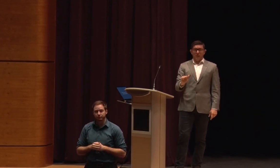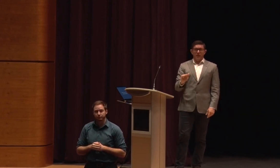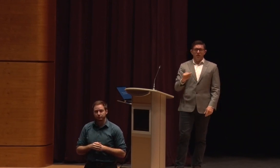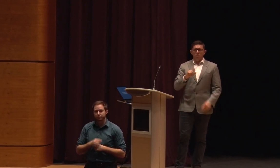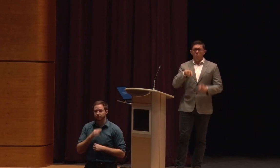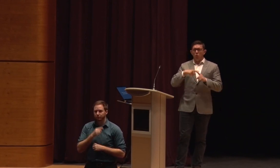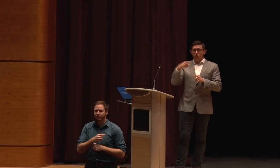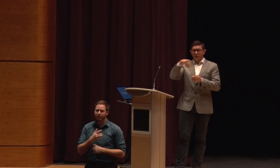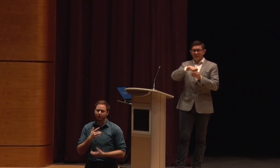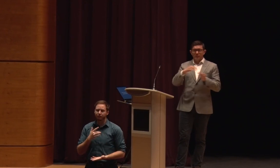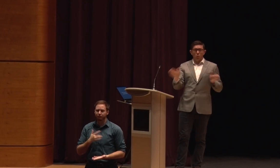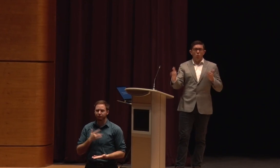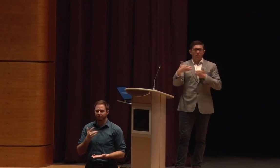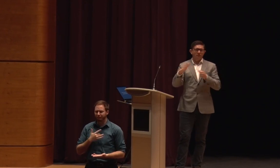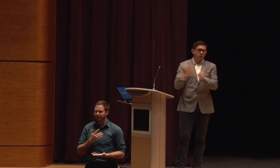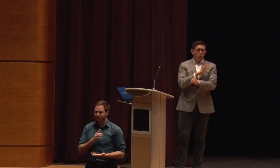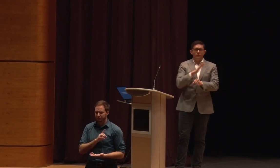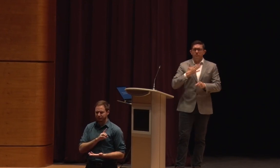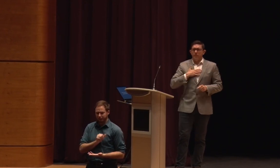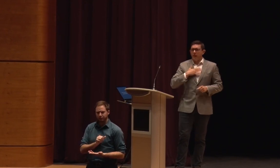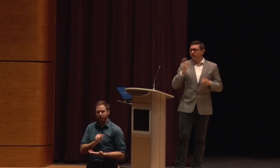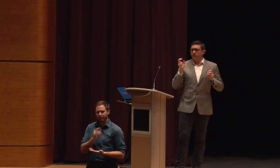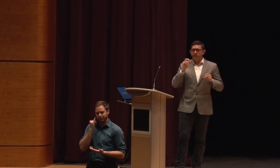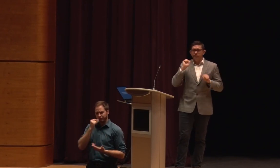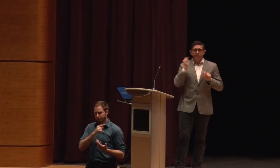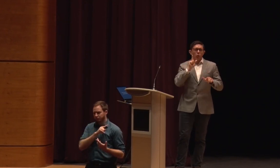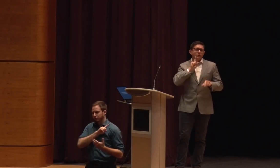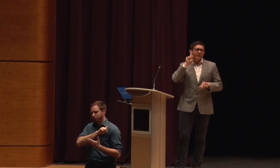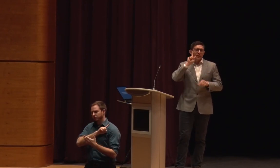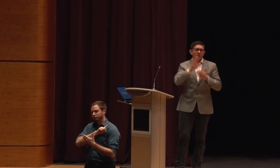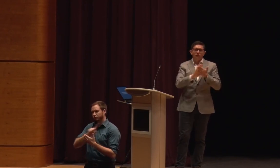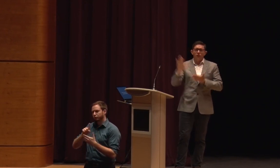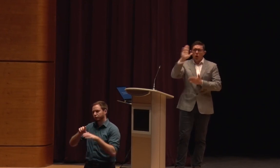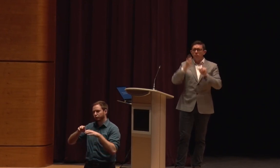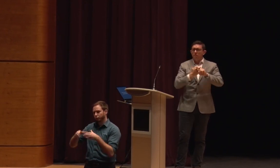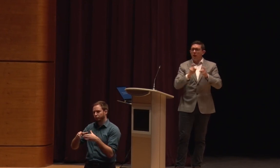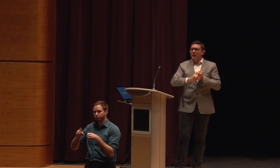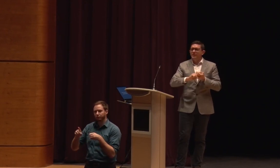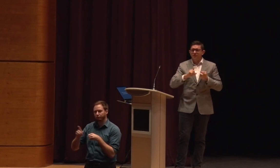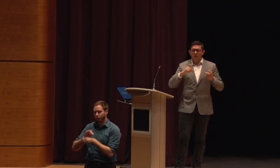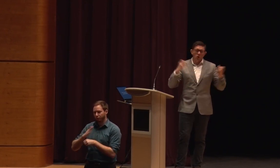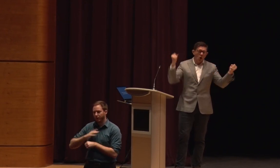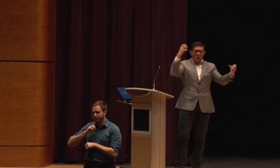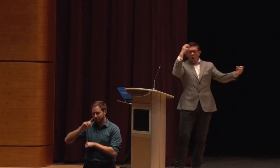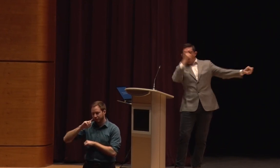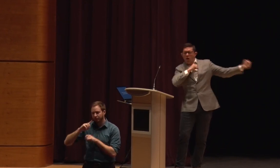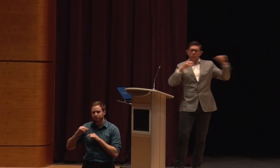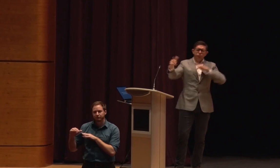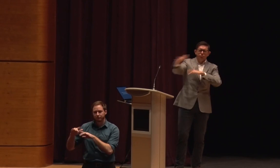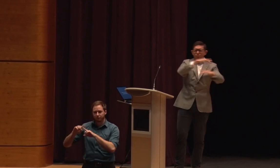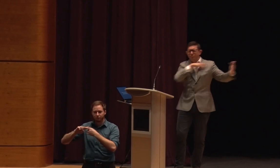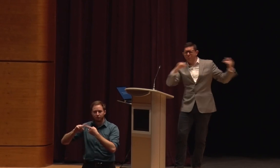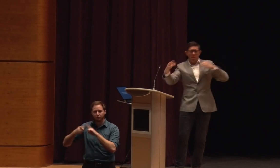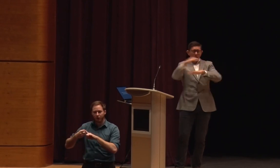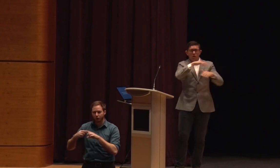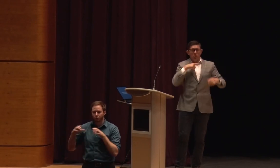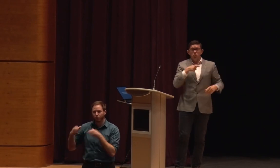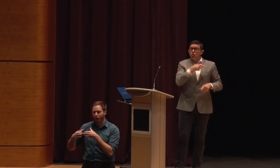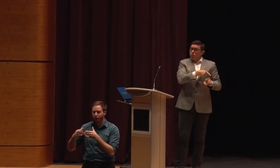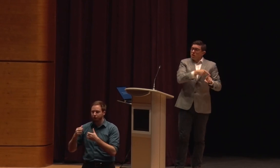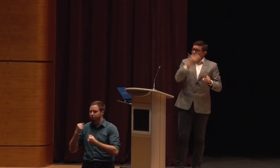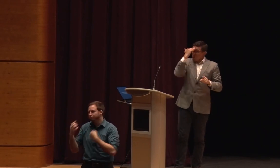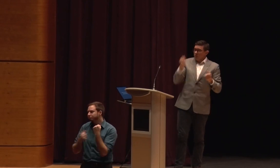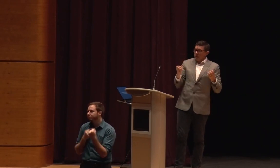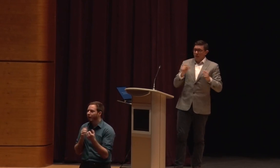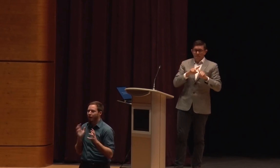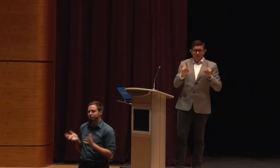And she feels disabled when she's in a room that's full of my deaf college friends. You know, we're all just signing